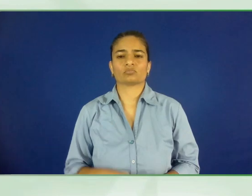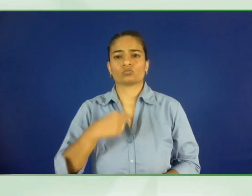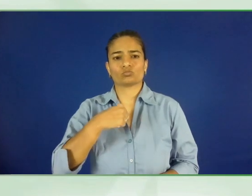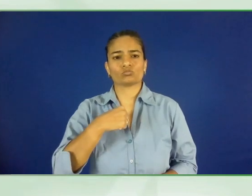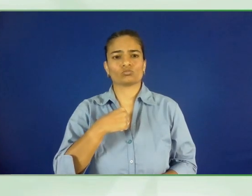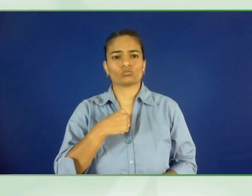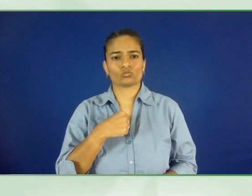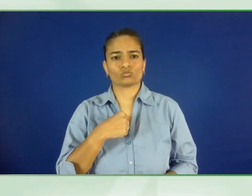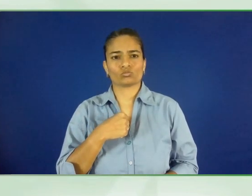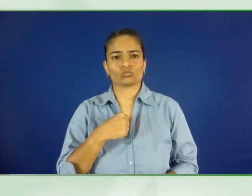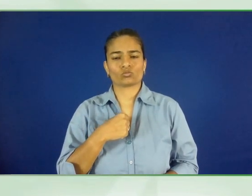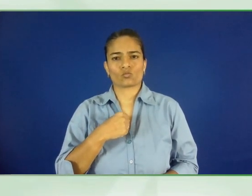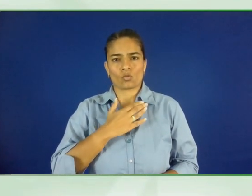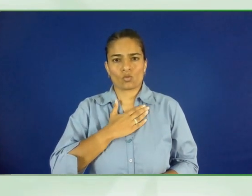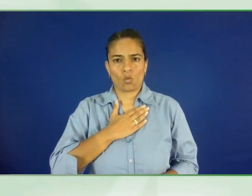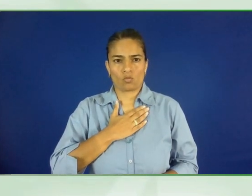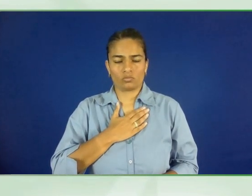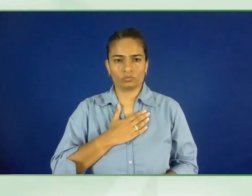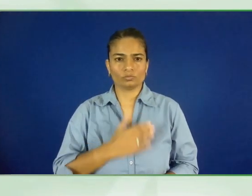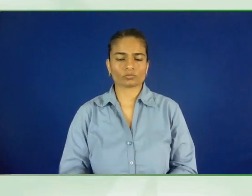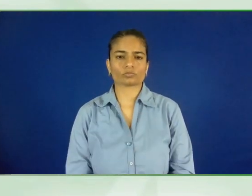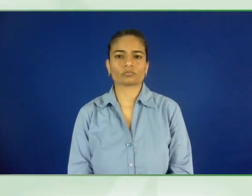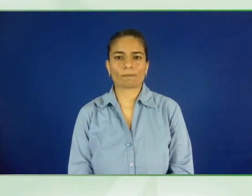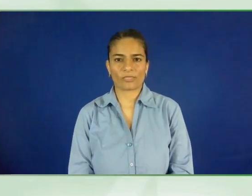enterprise with my dad, Jonathan.